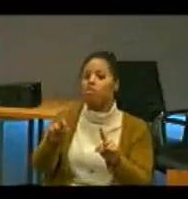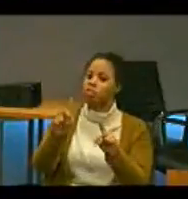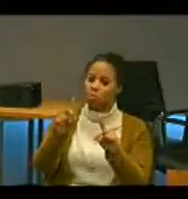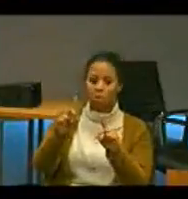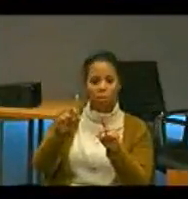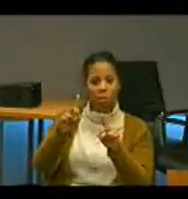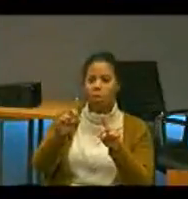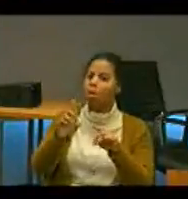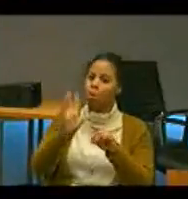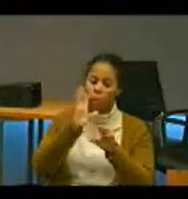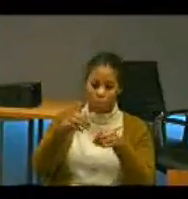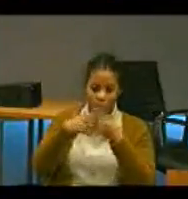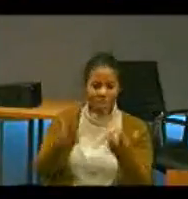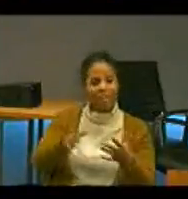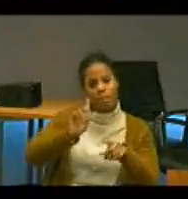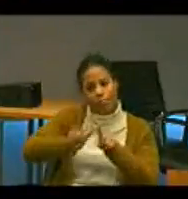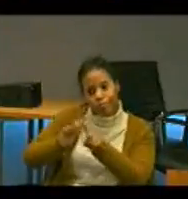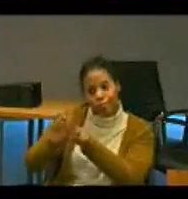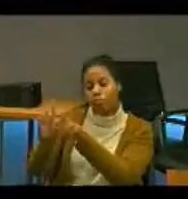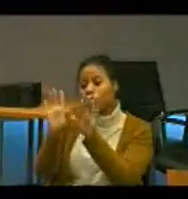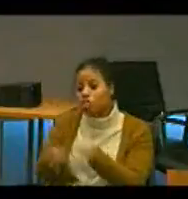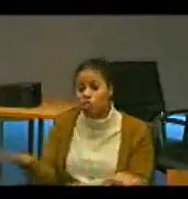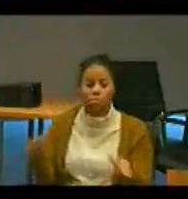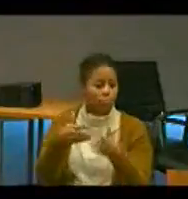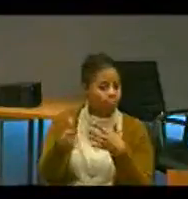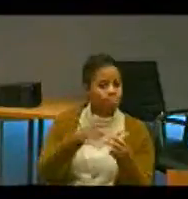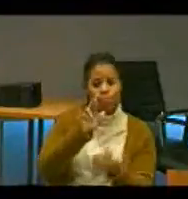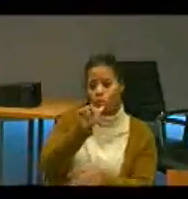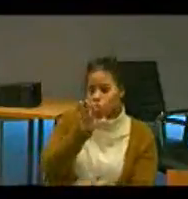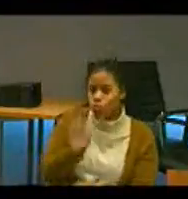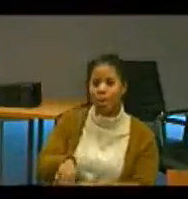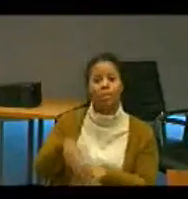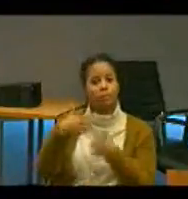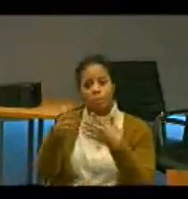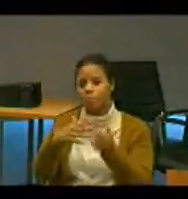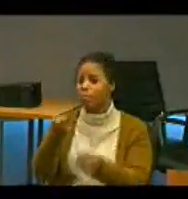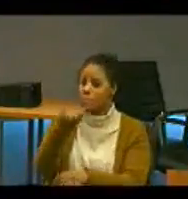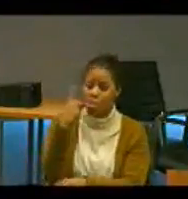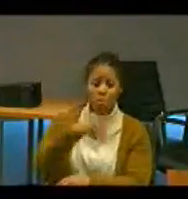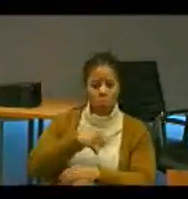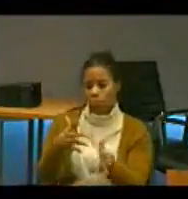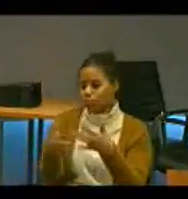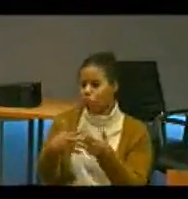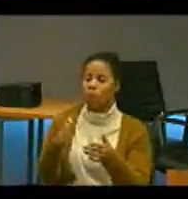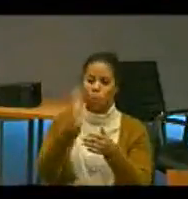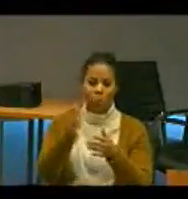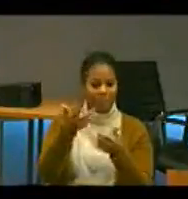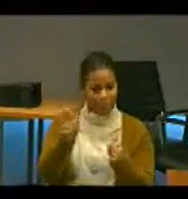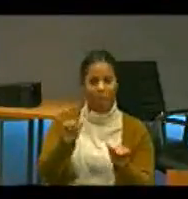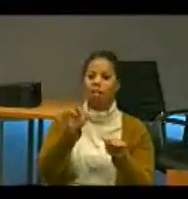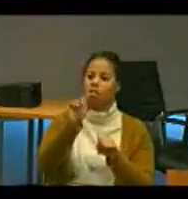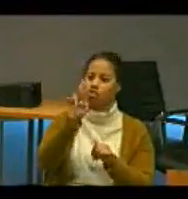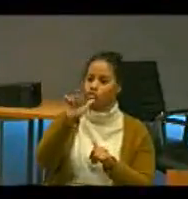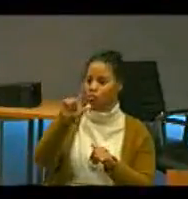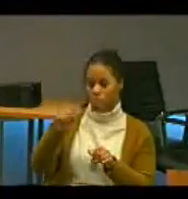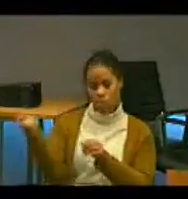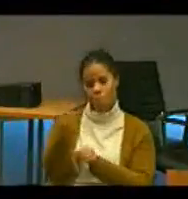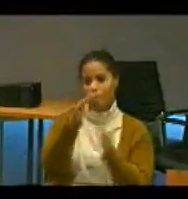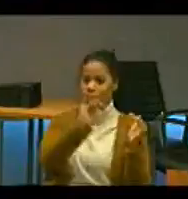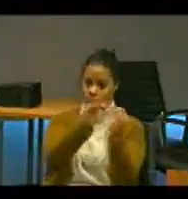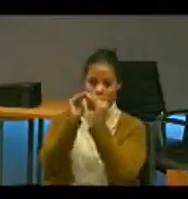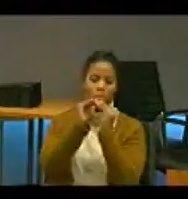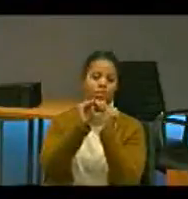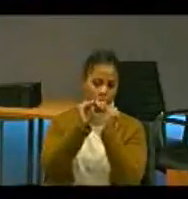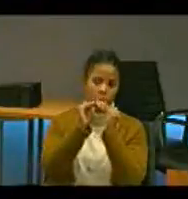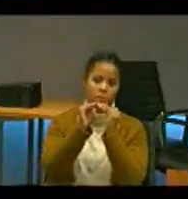races, ethnicities, and socioeconomic backgrounds treat students fairly and equitably and work to create a more equal playing field for those